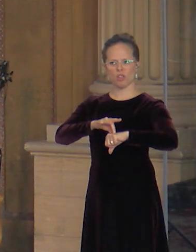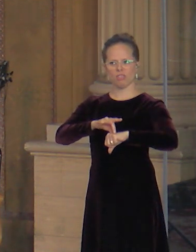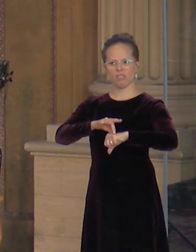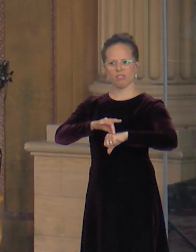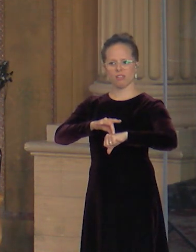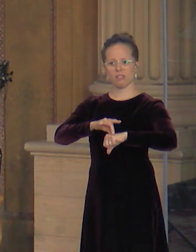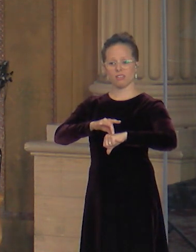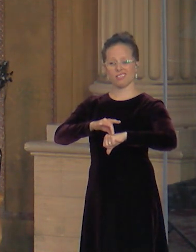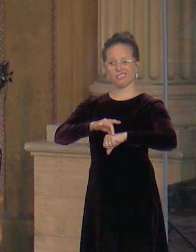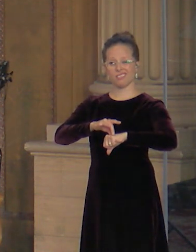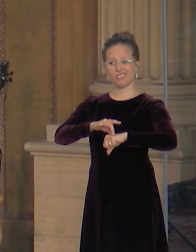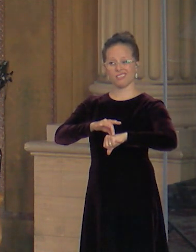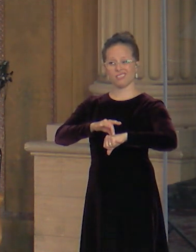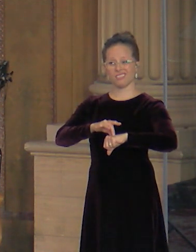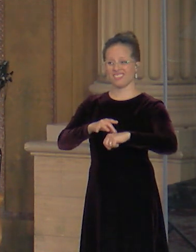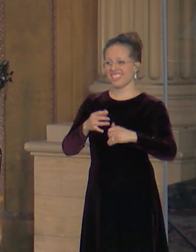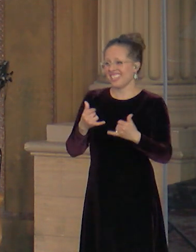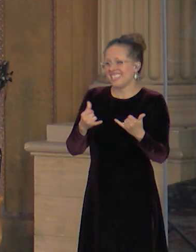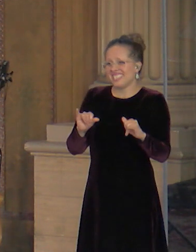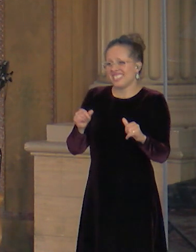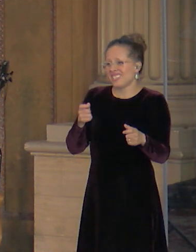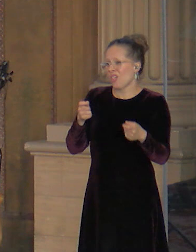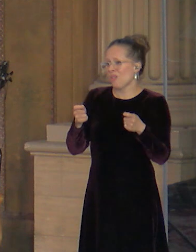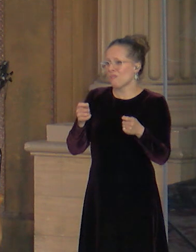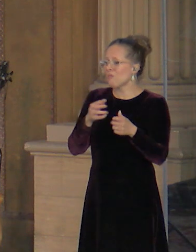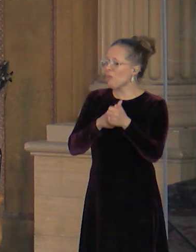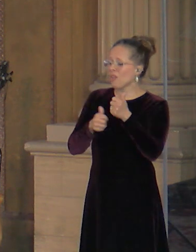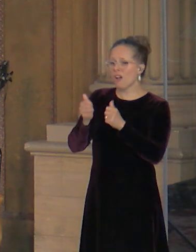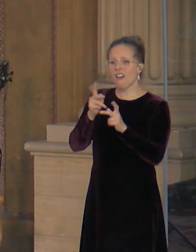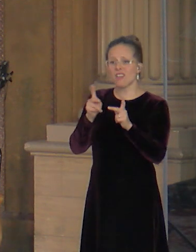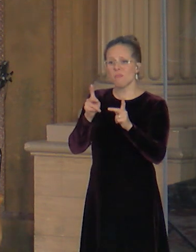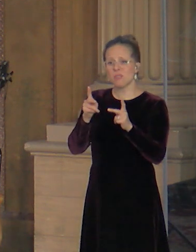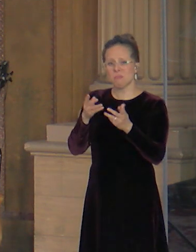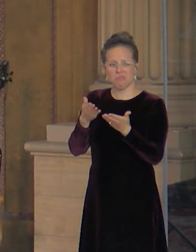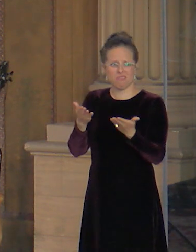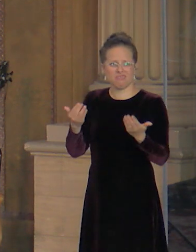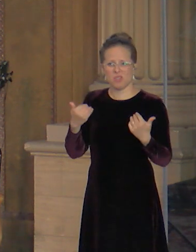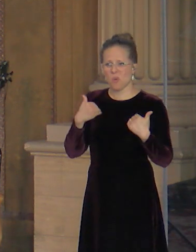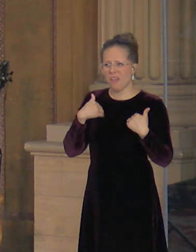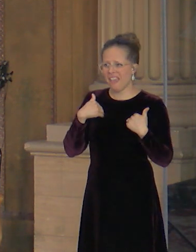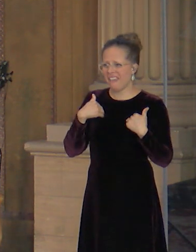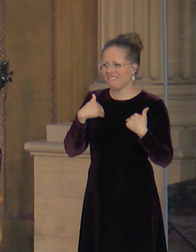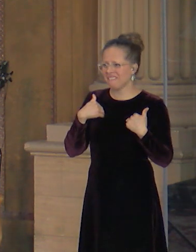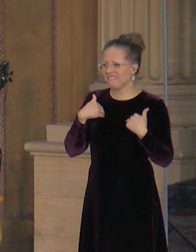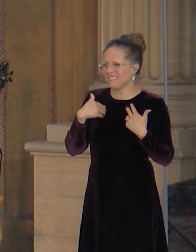he's still ruling over people with wicked hearts that can't respond to righteousness